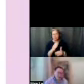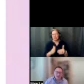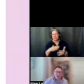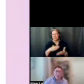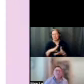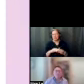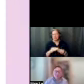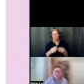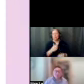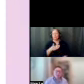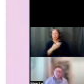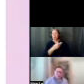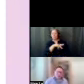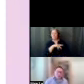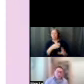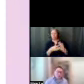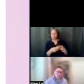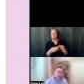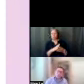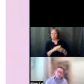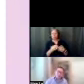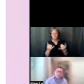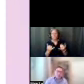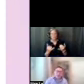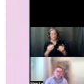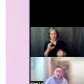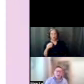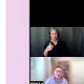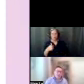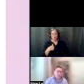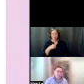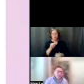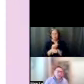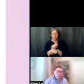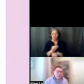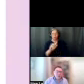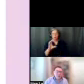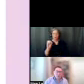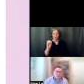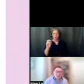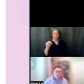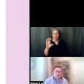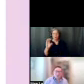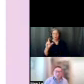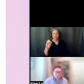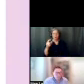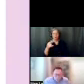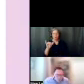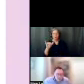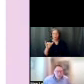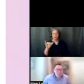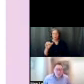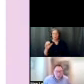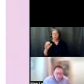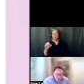I happen to be an oncologist at Kaiser Santa Clara, and I'm ashamed to say that for the